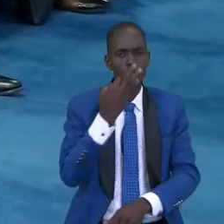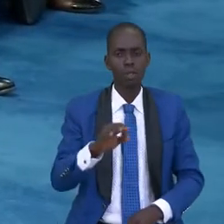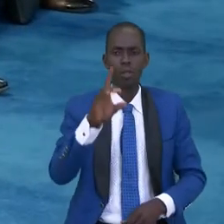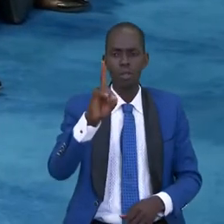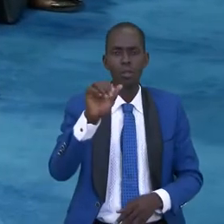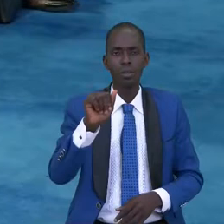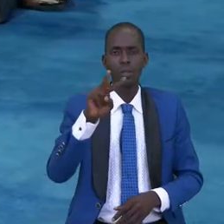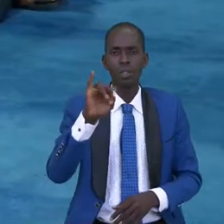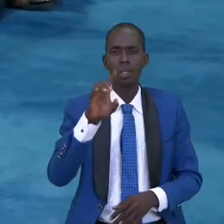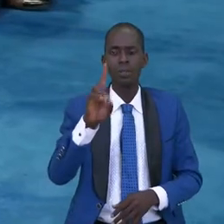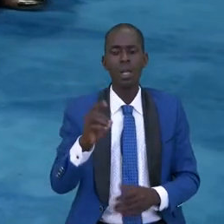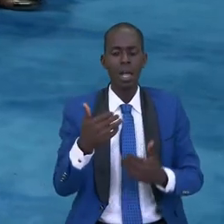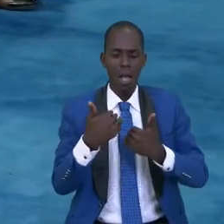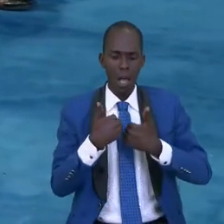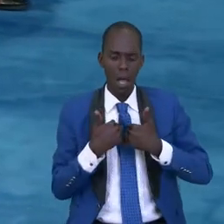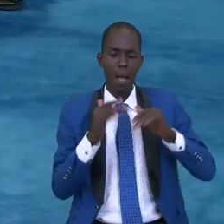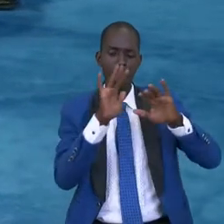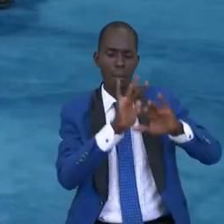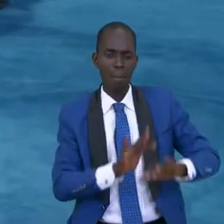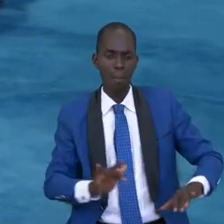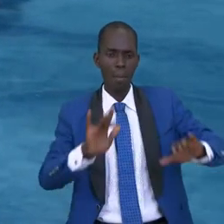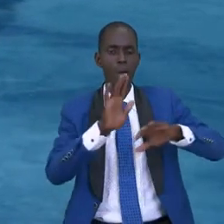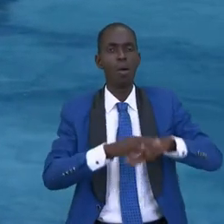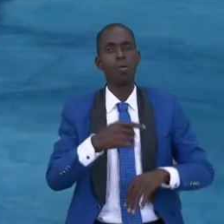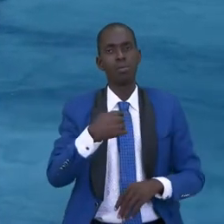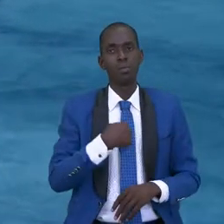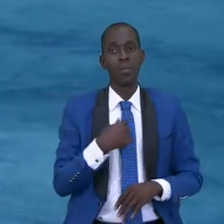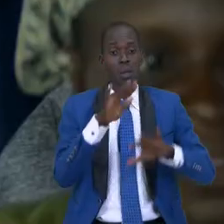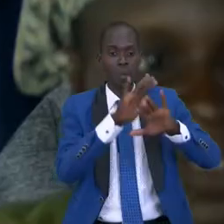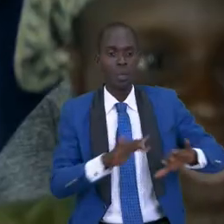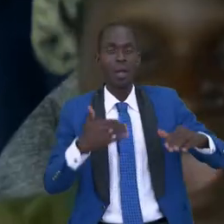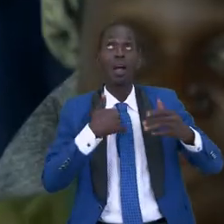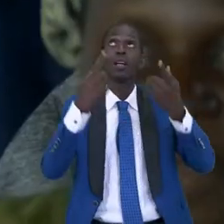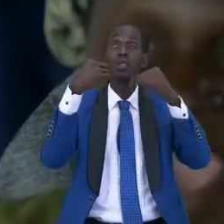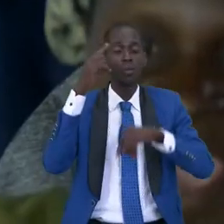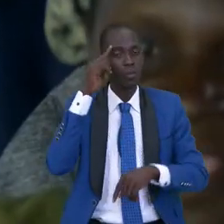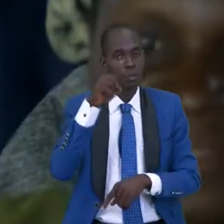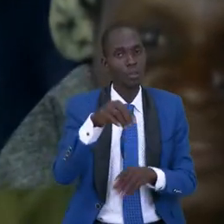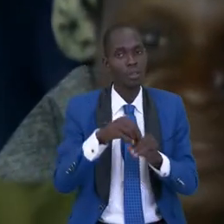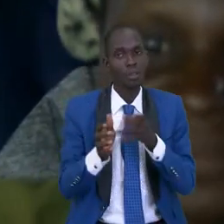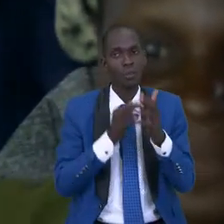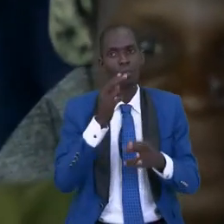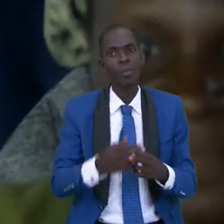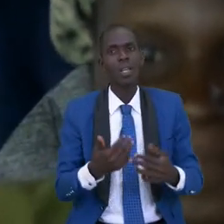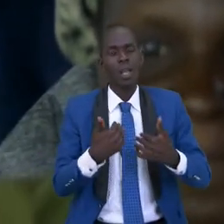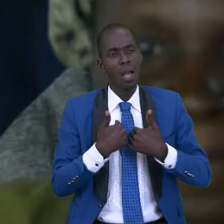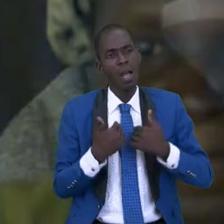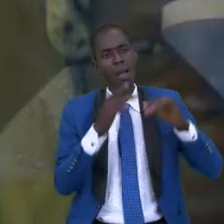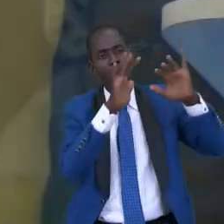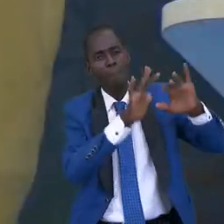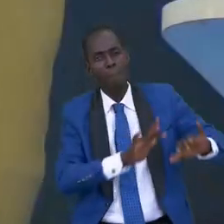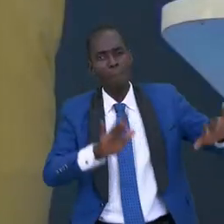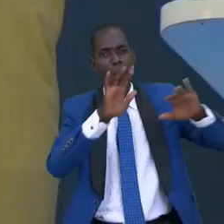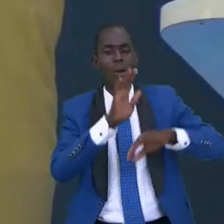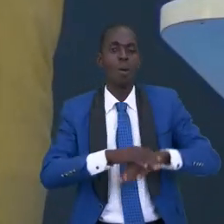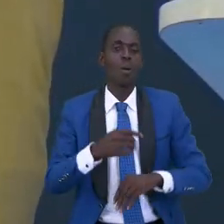have mercy on me. Mercy has come. Yeah. Have mercy on